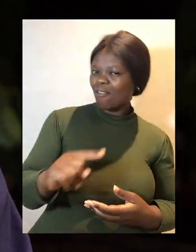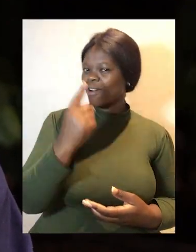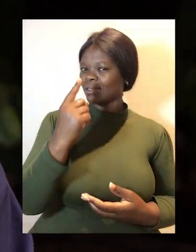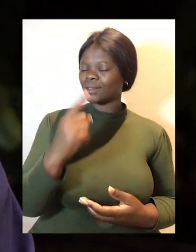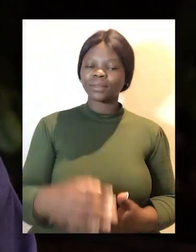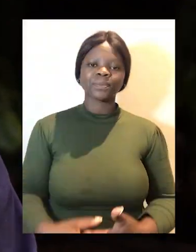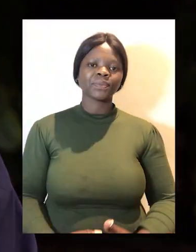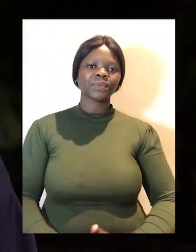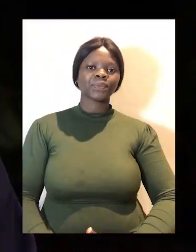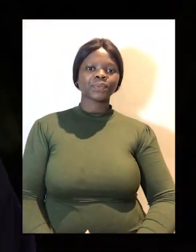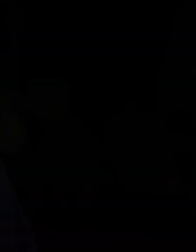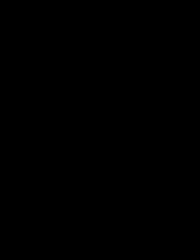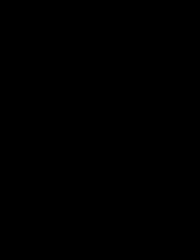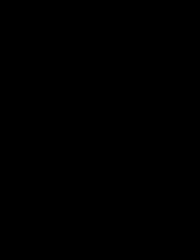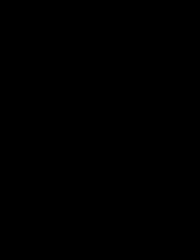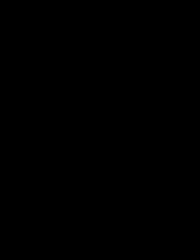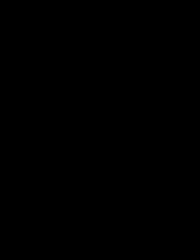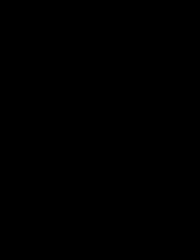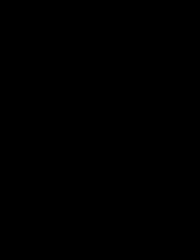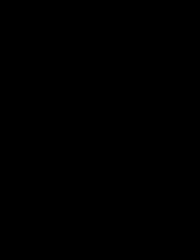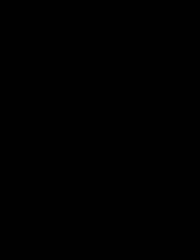first. Art first.